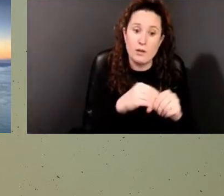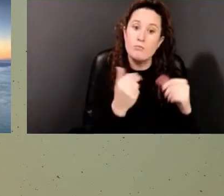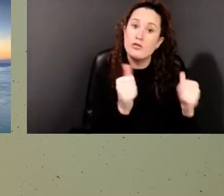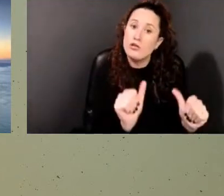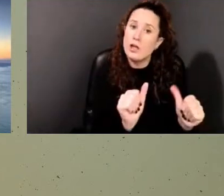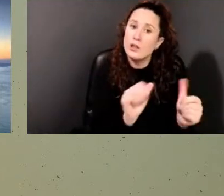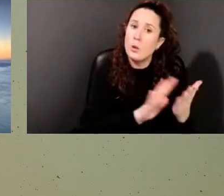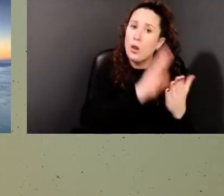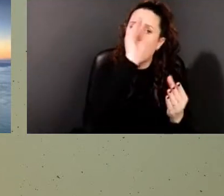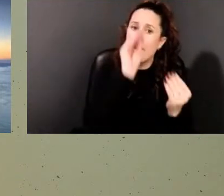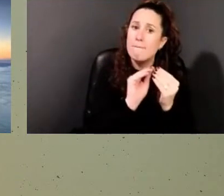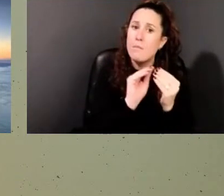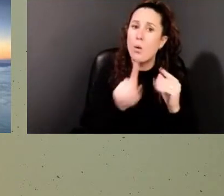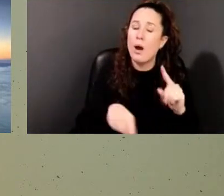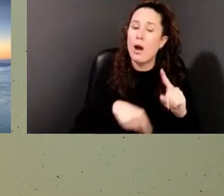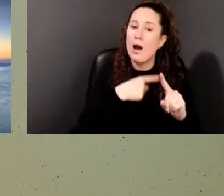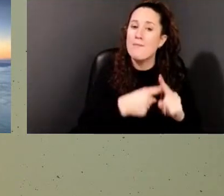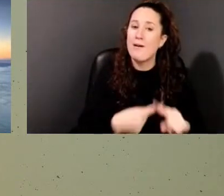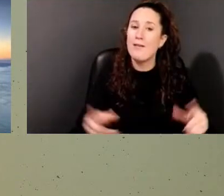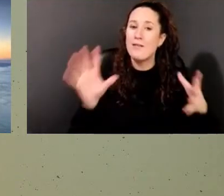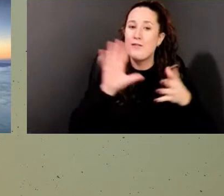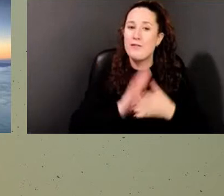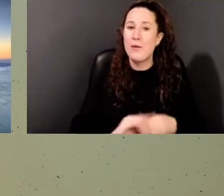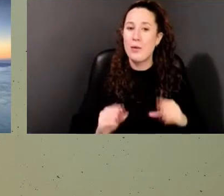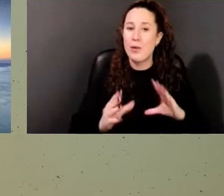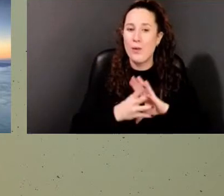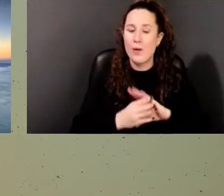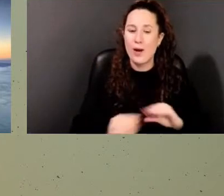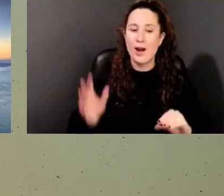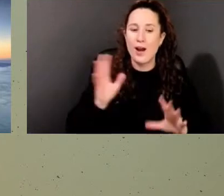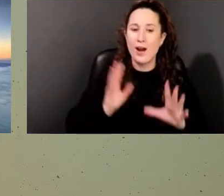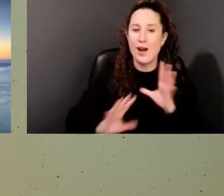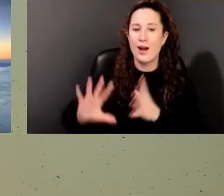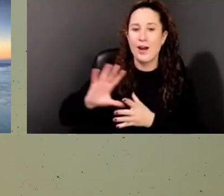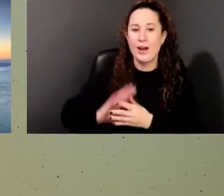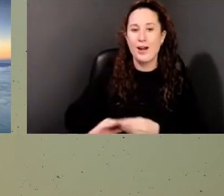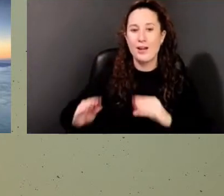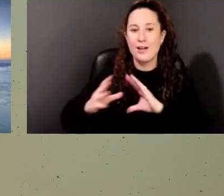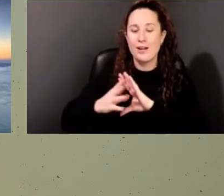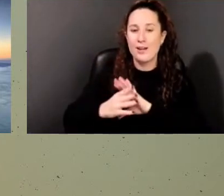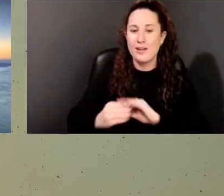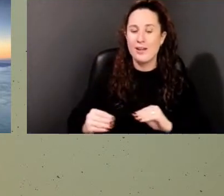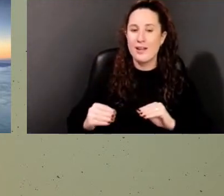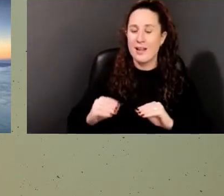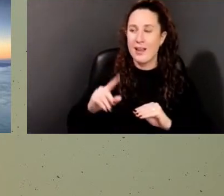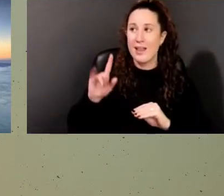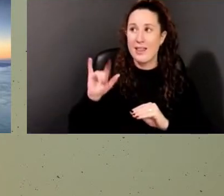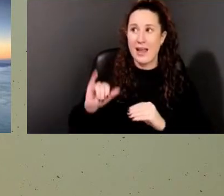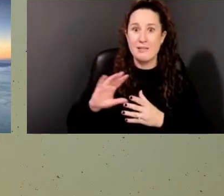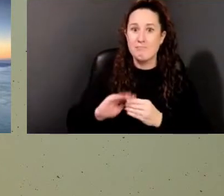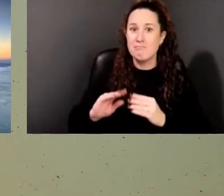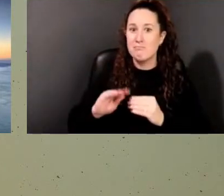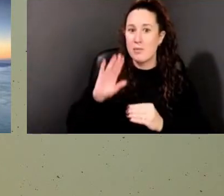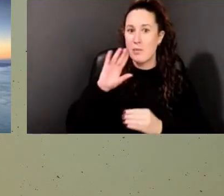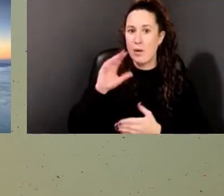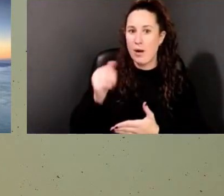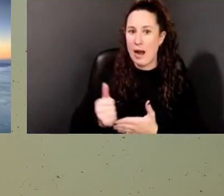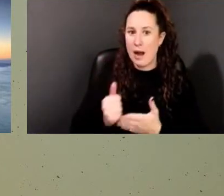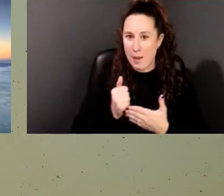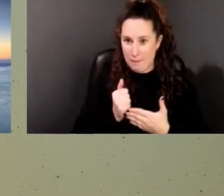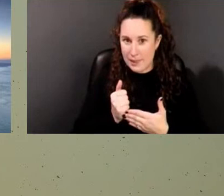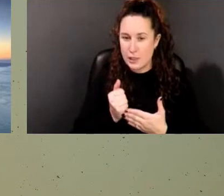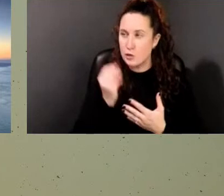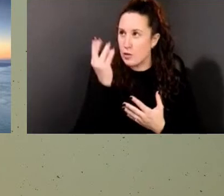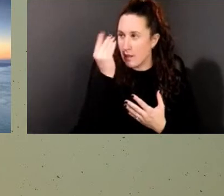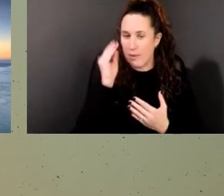more about the folklore, the belief systems that will then lead me to understand how they thought they would bury themselves. I've